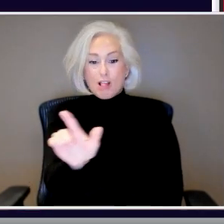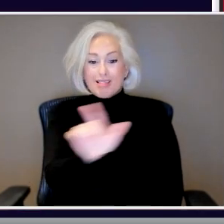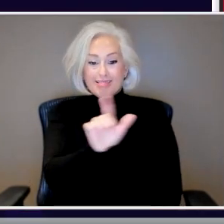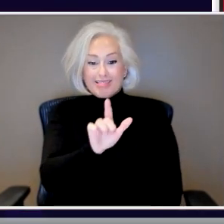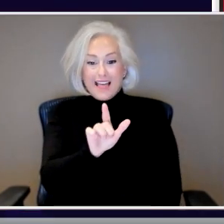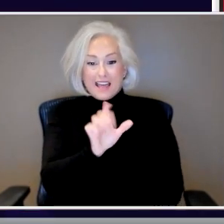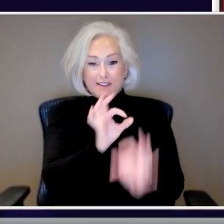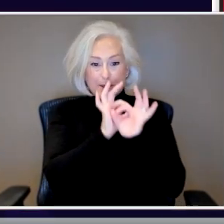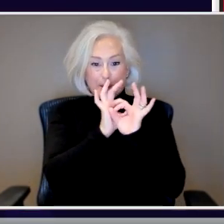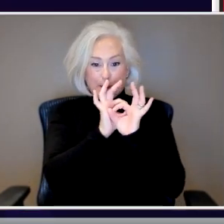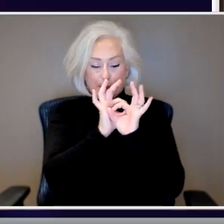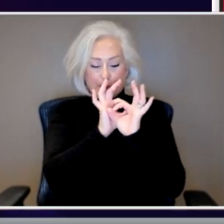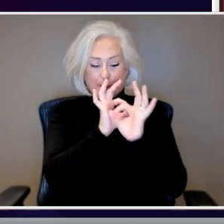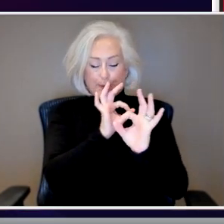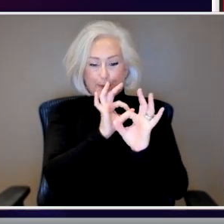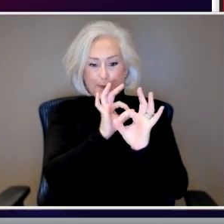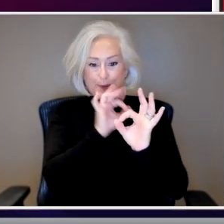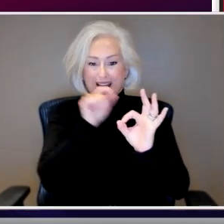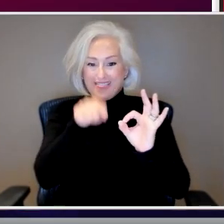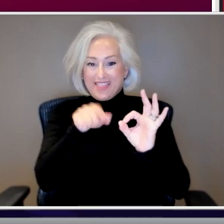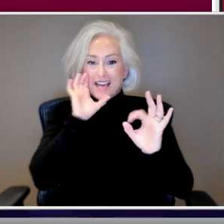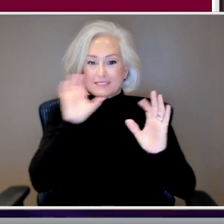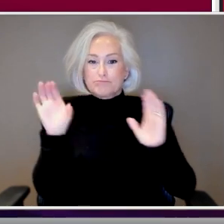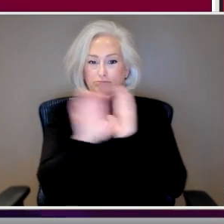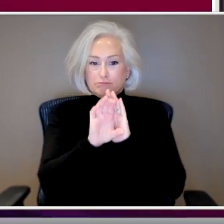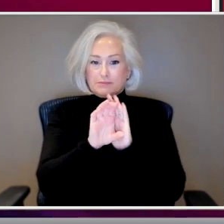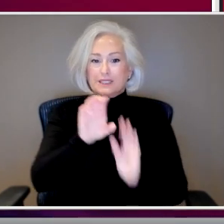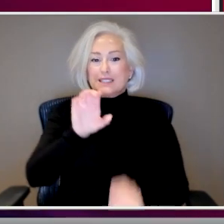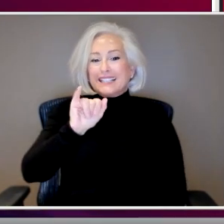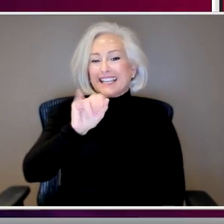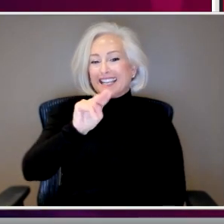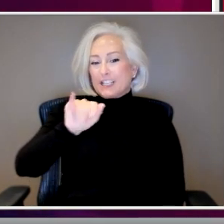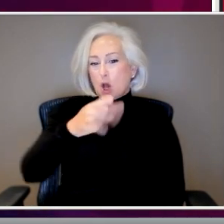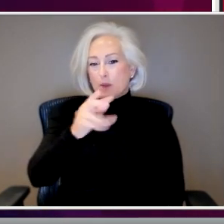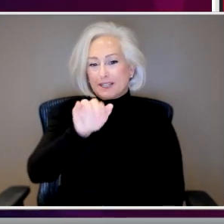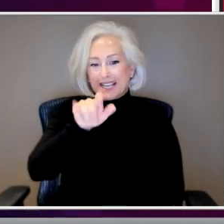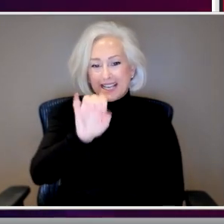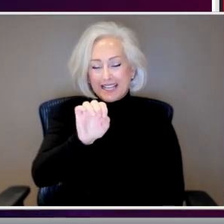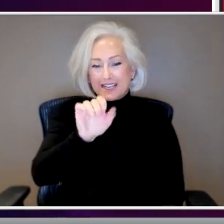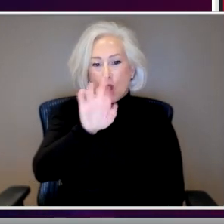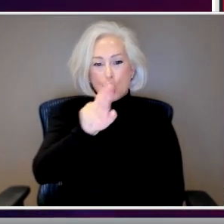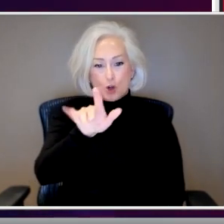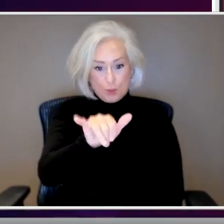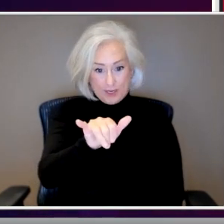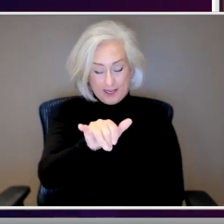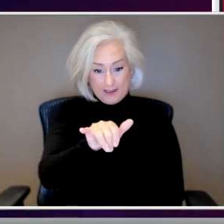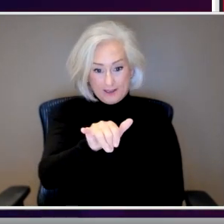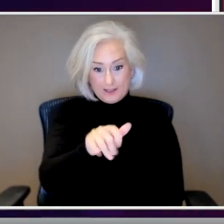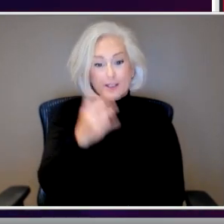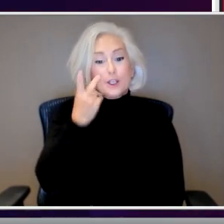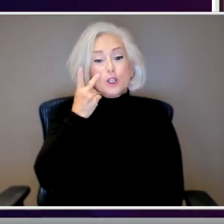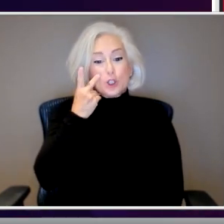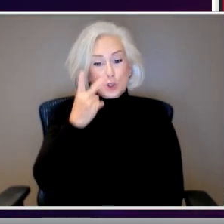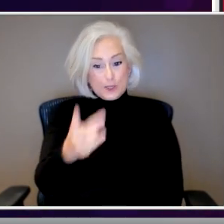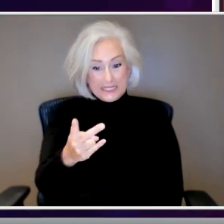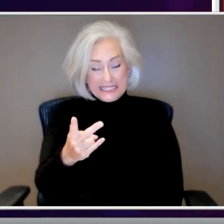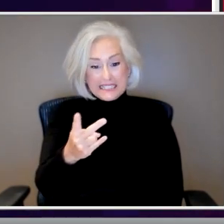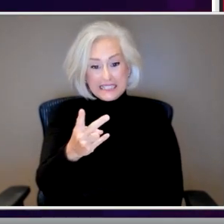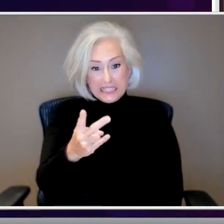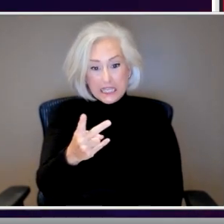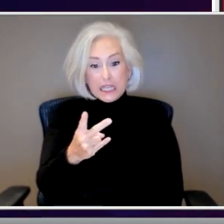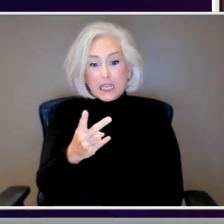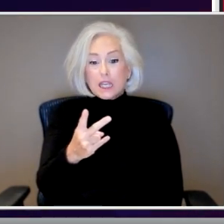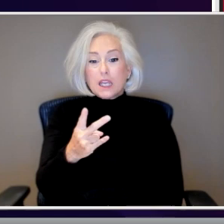of her innominate artery. And so you can see at the bottom of the screen there where the vessel looks relatively healthy, and at the top where